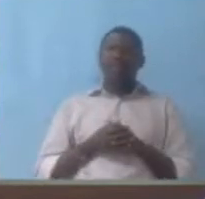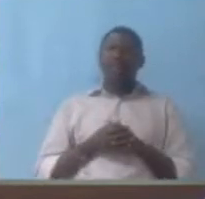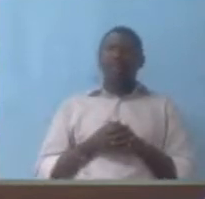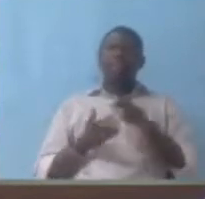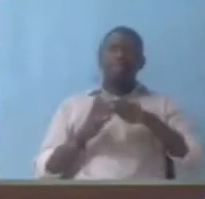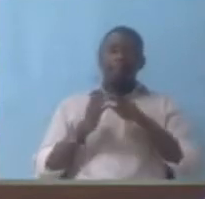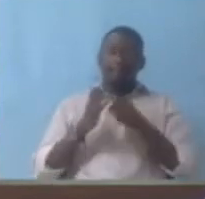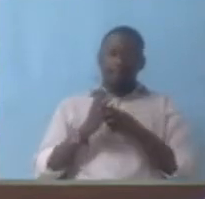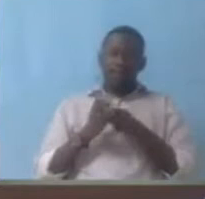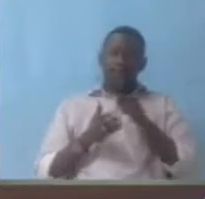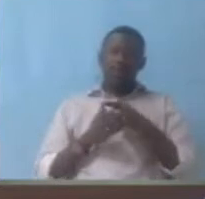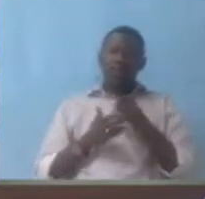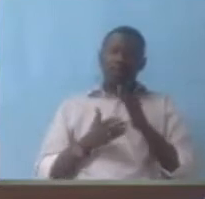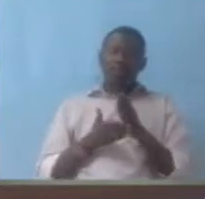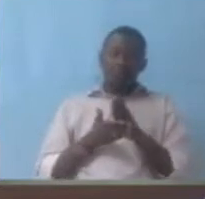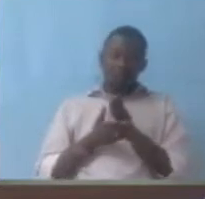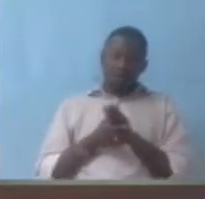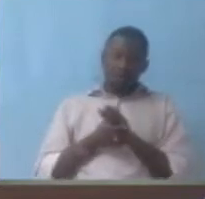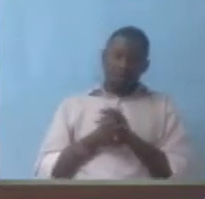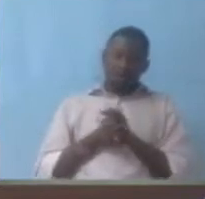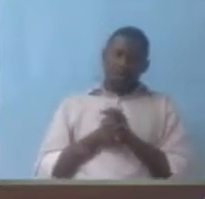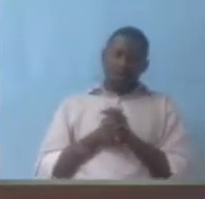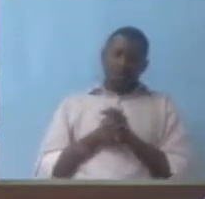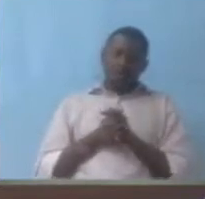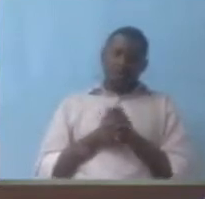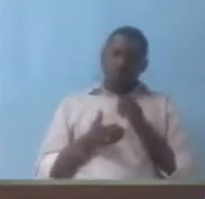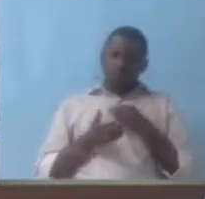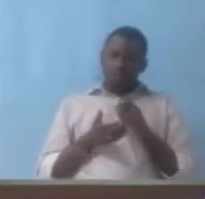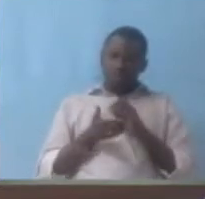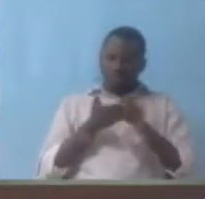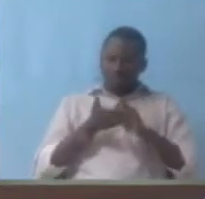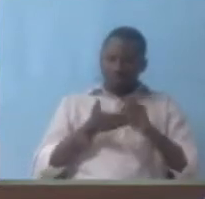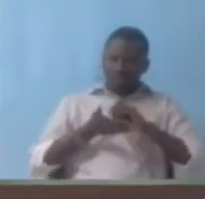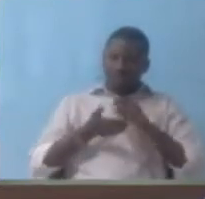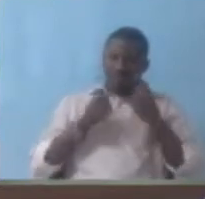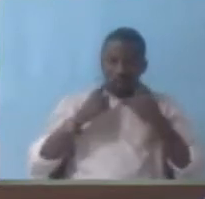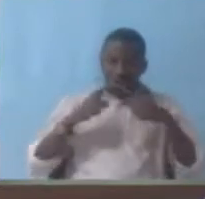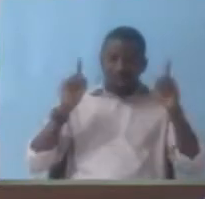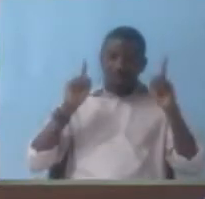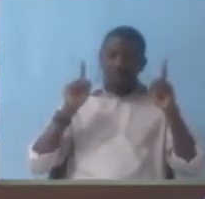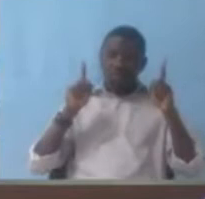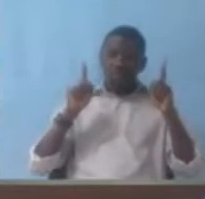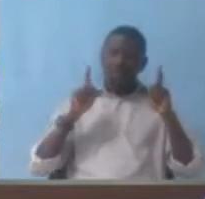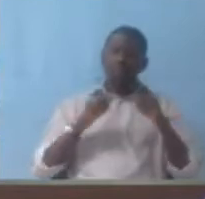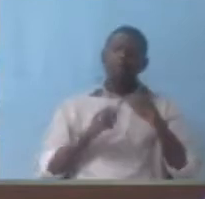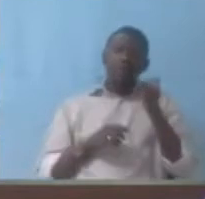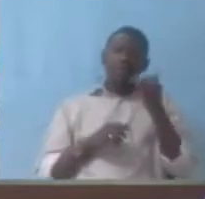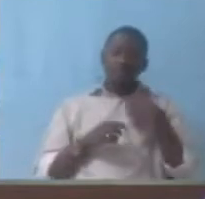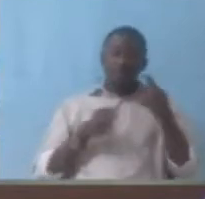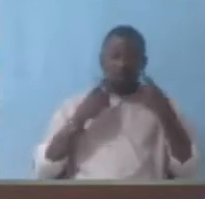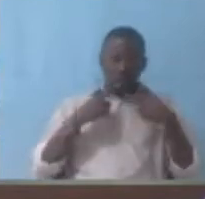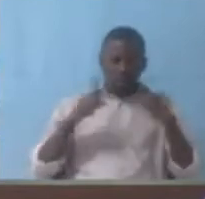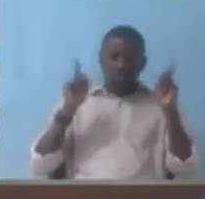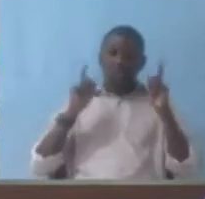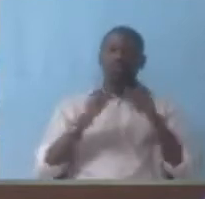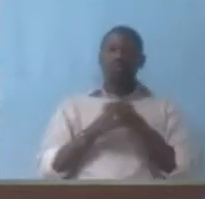So therefore, it was actually was it gazetted? For ya kibar leba. Yes, it was gazetted, but as you know,